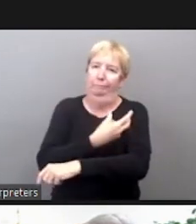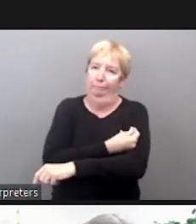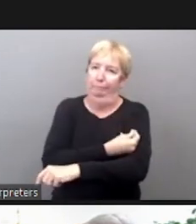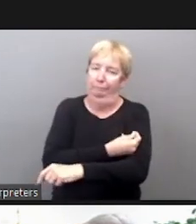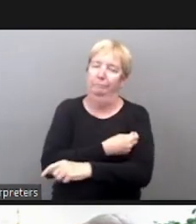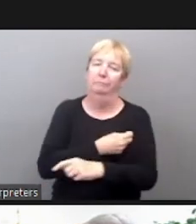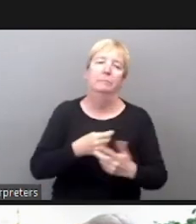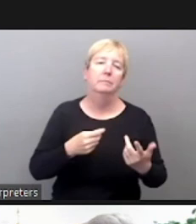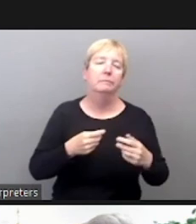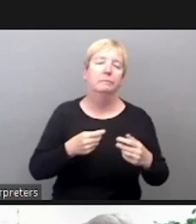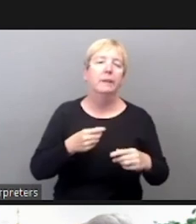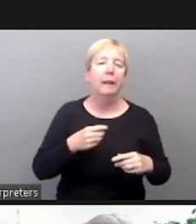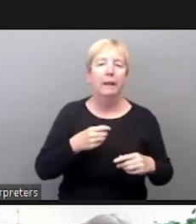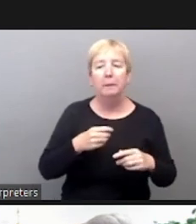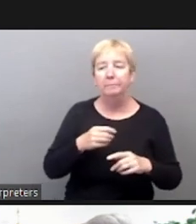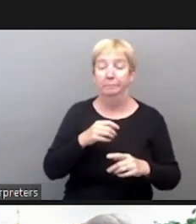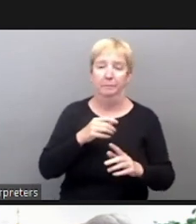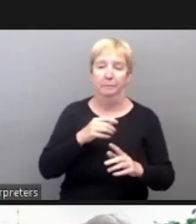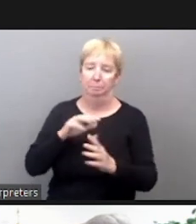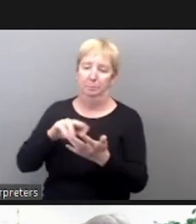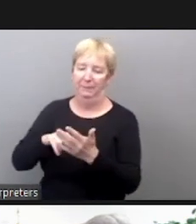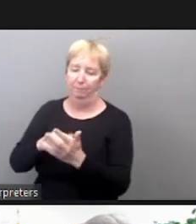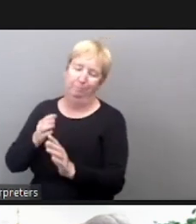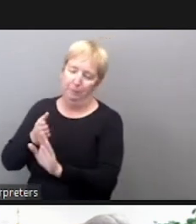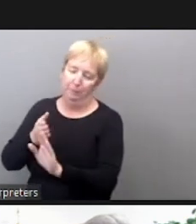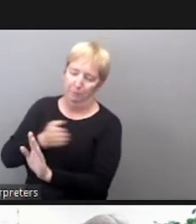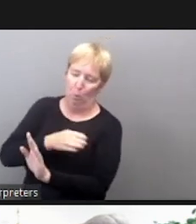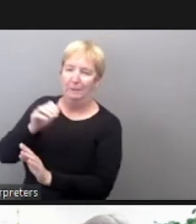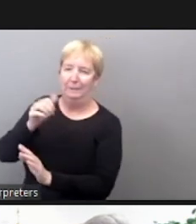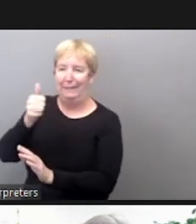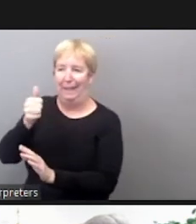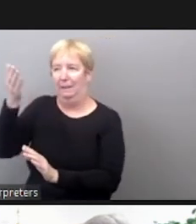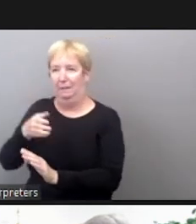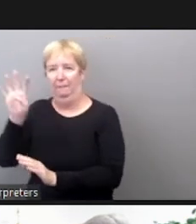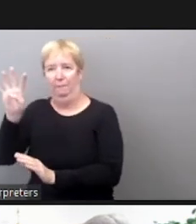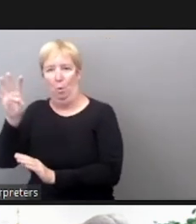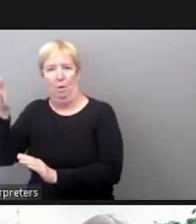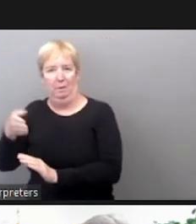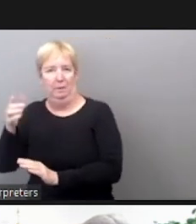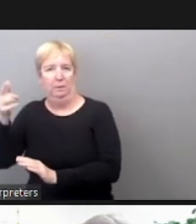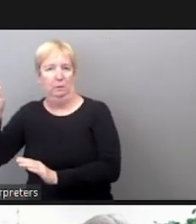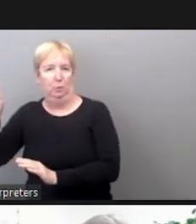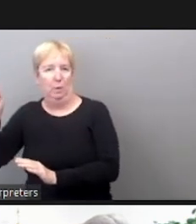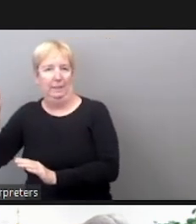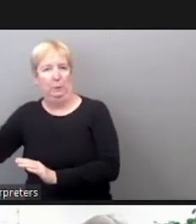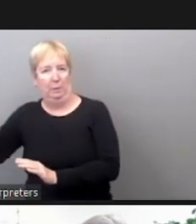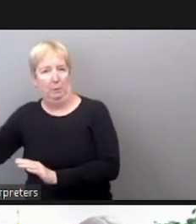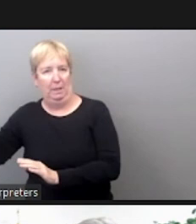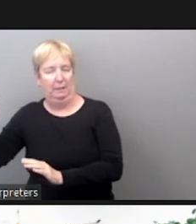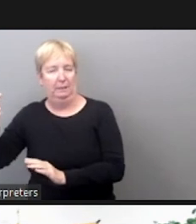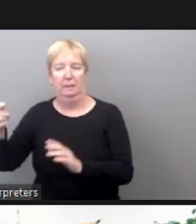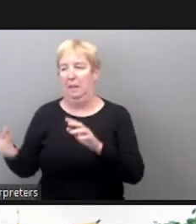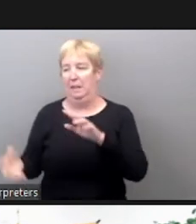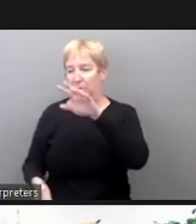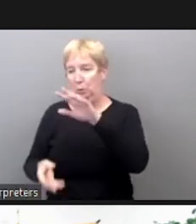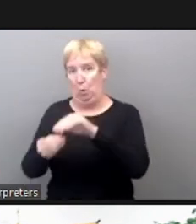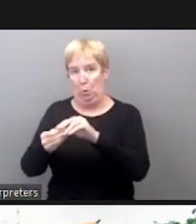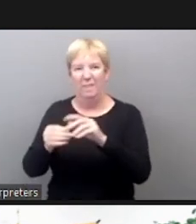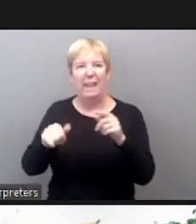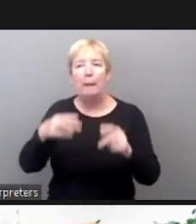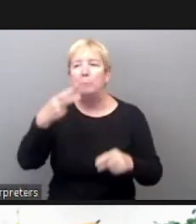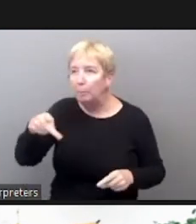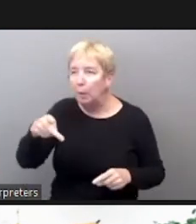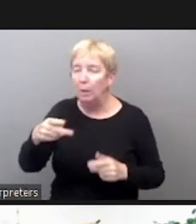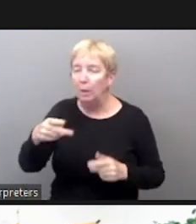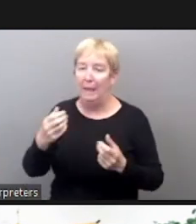of 10/4/2021 for the San Juan County. This is the total doses, the purple are the